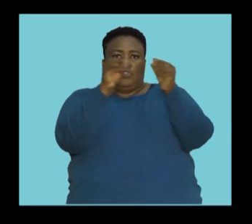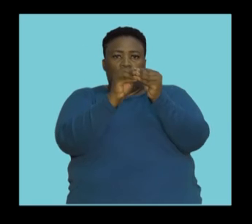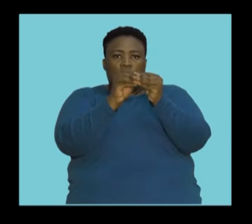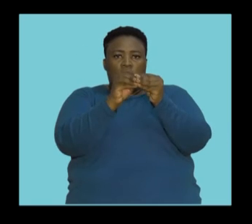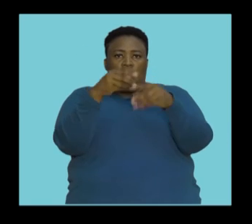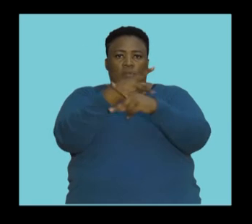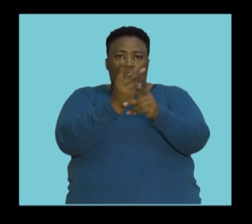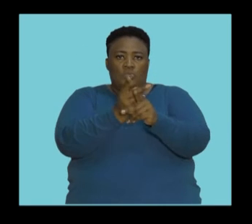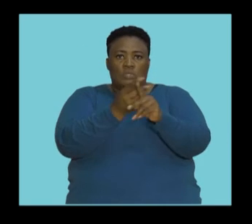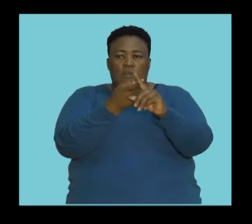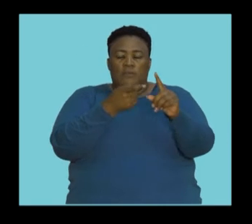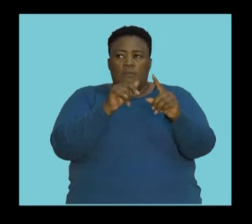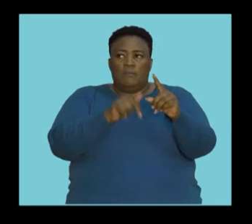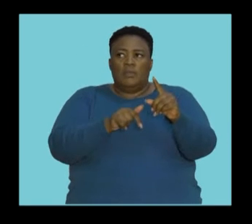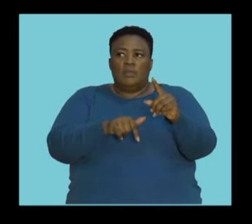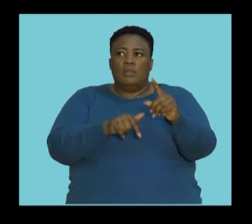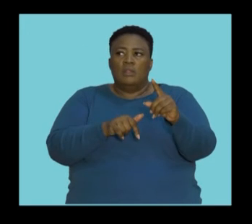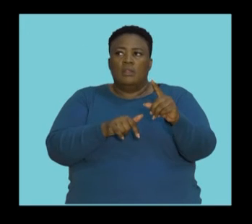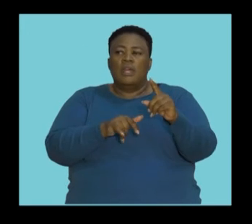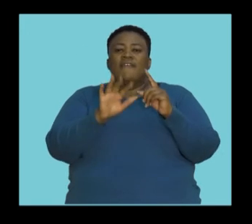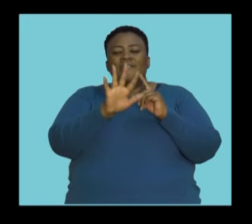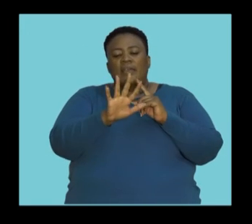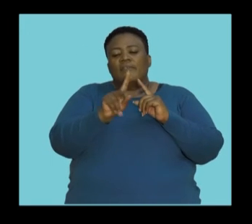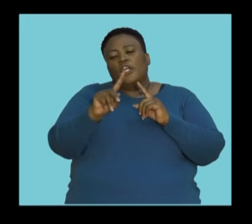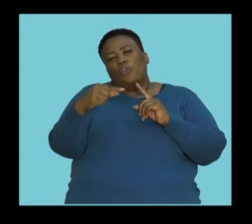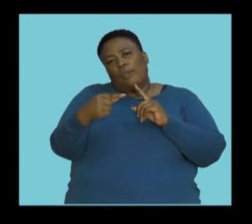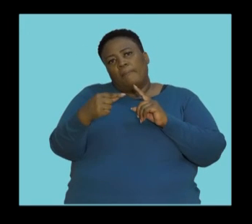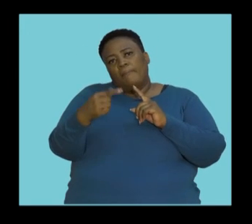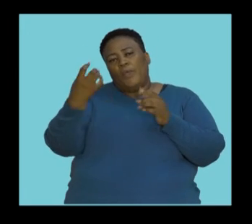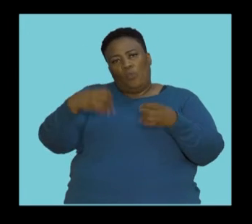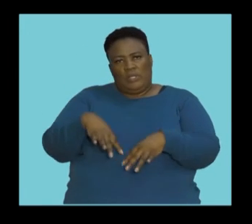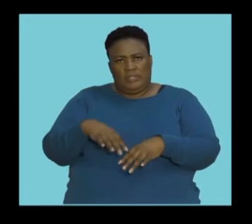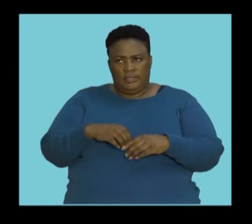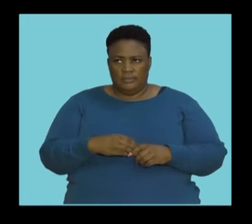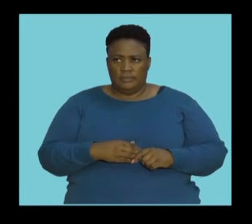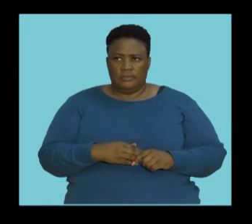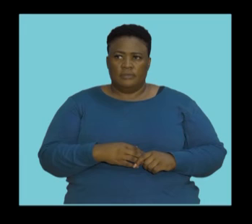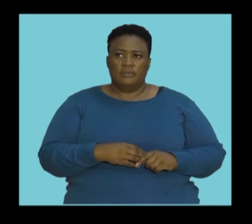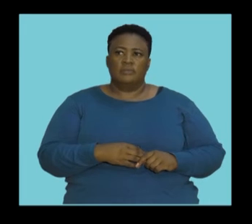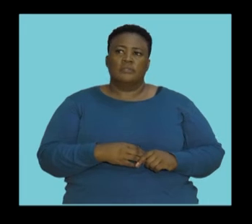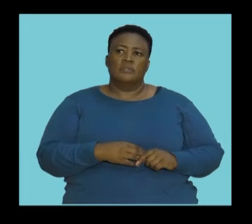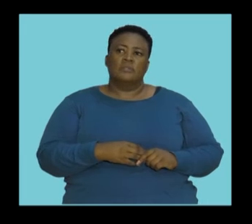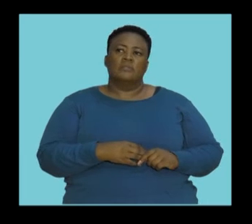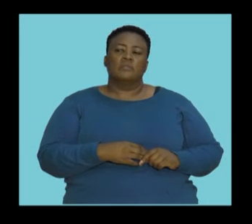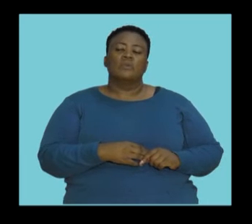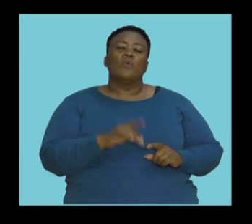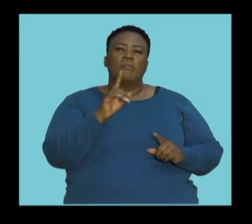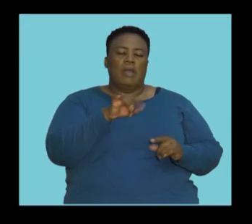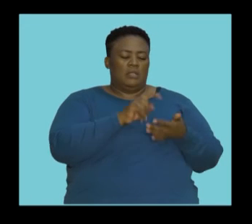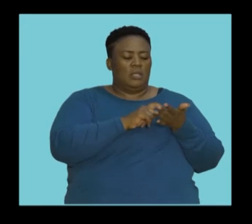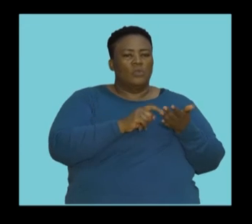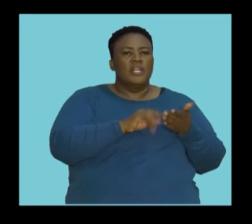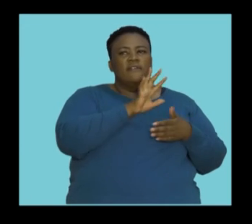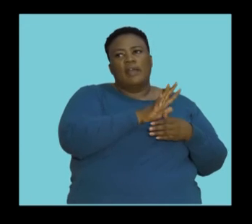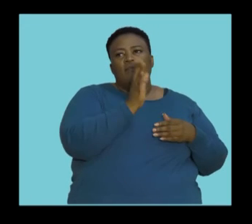that was produced. And of that, there's 5 kilograms of that are wasted. So as a proportion, we've